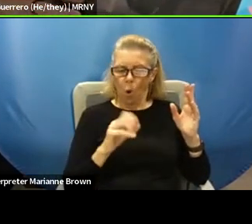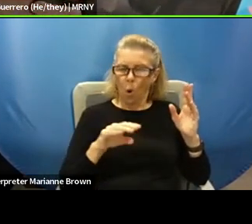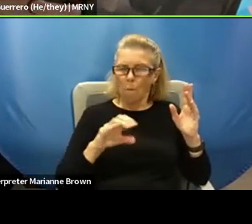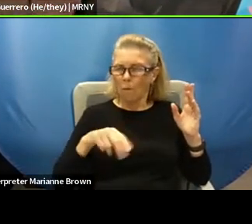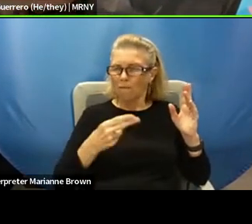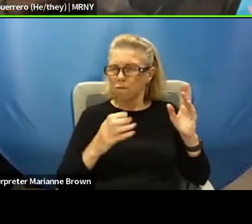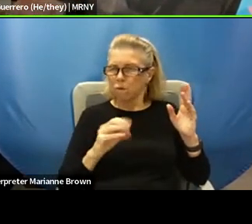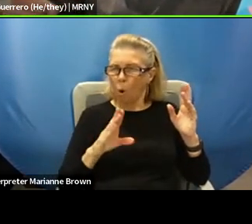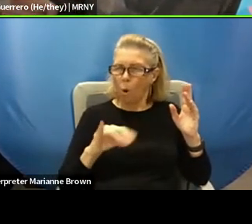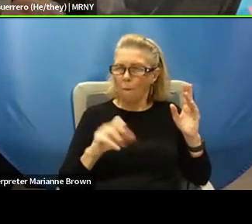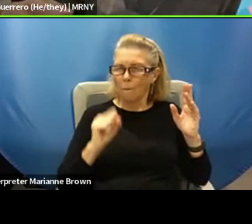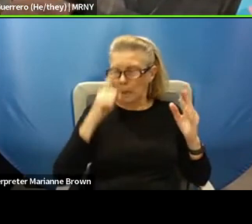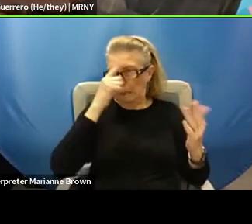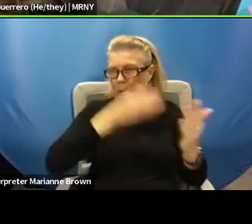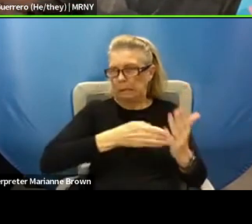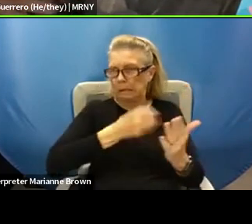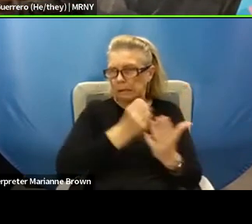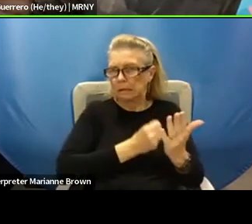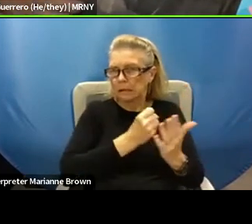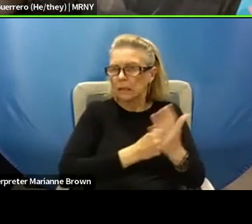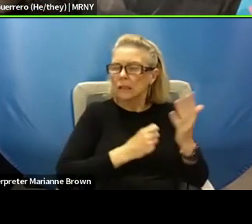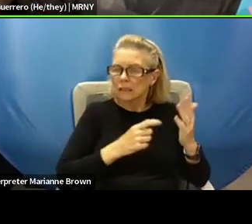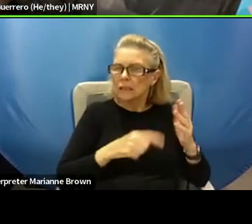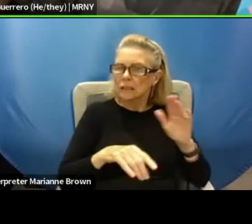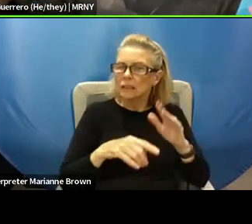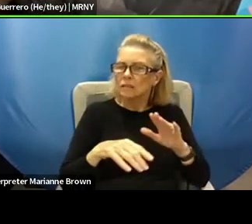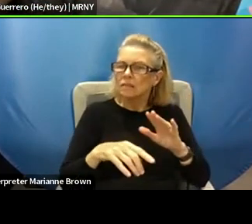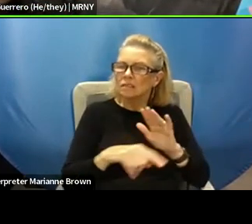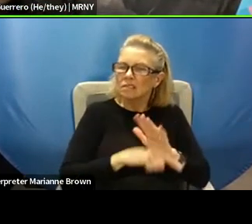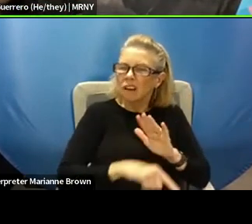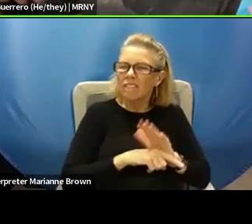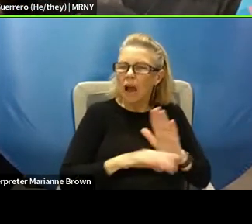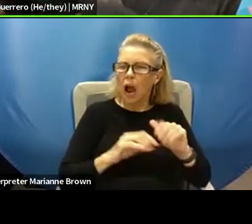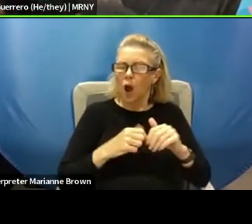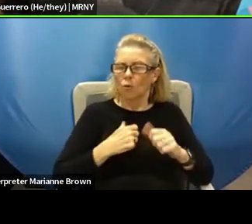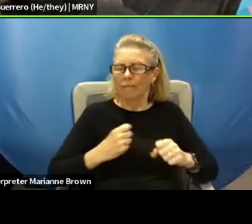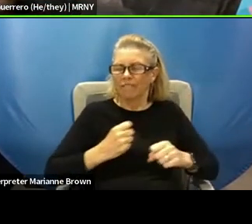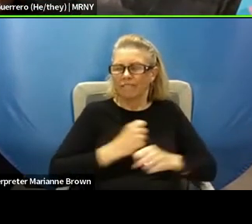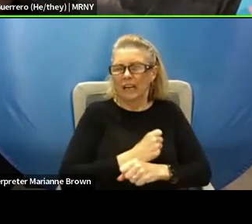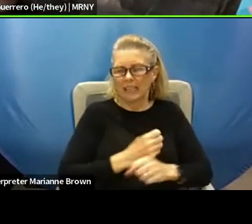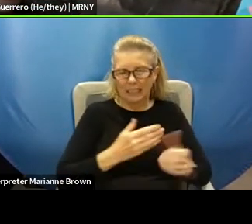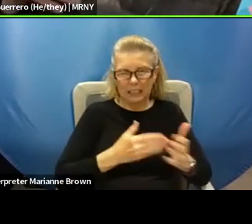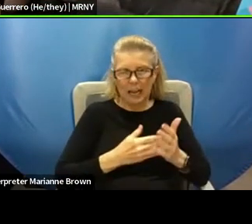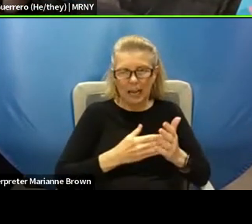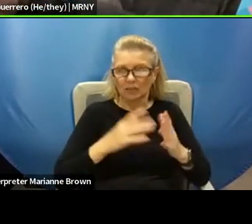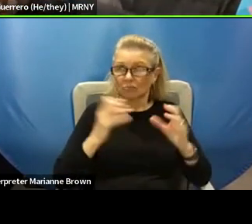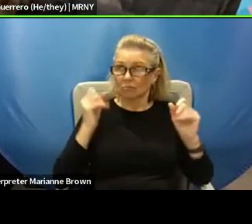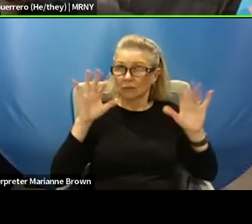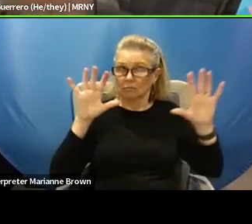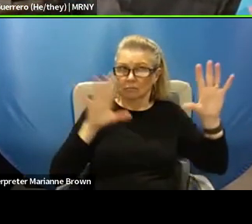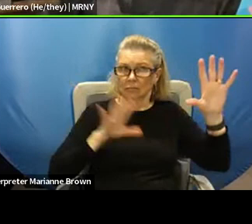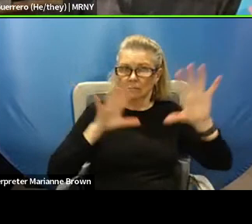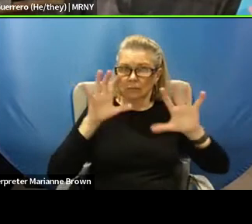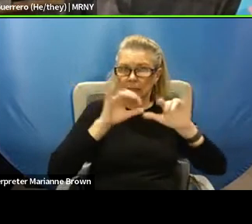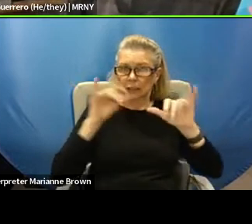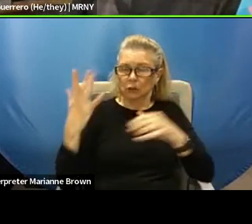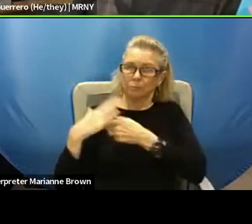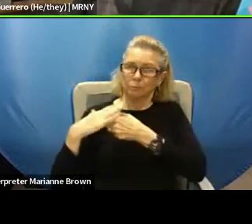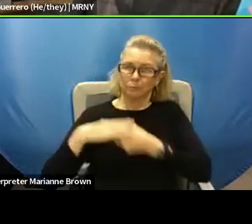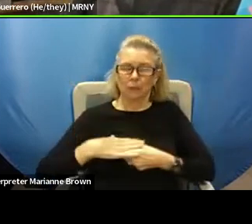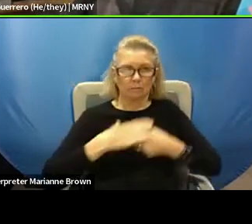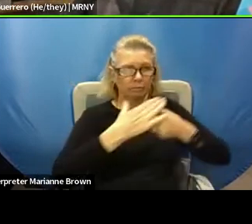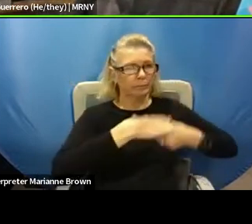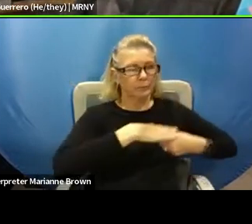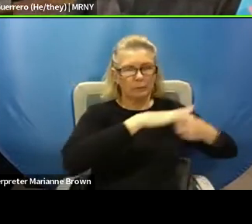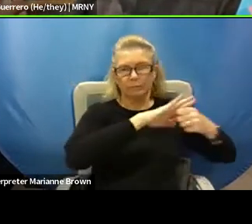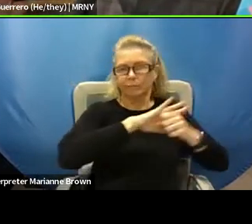like, how do we come together to really fight against all these like systems that have oppressed and pushed down our